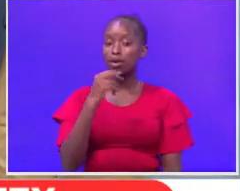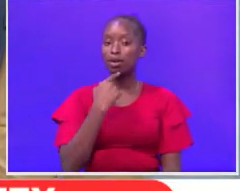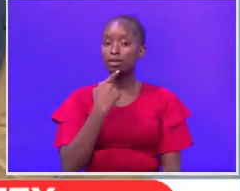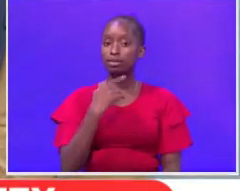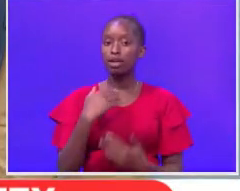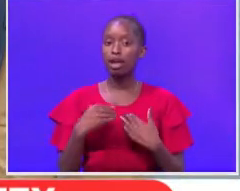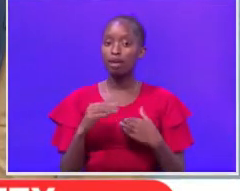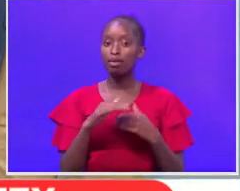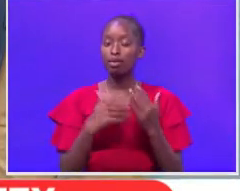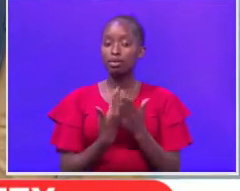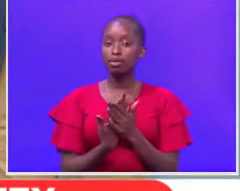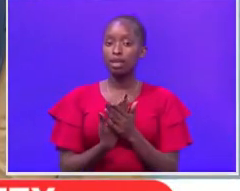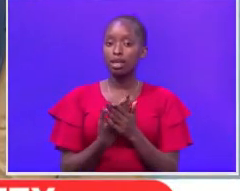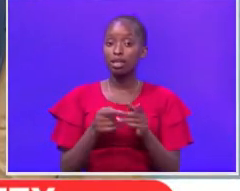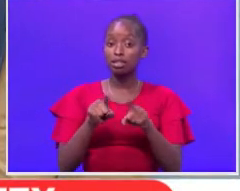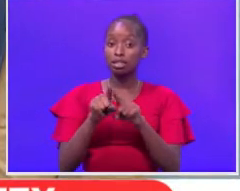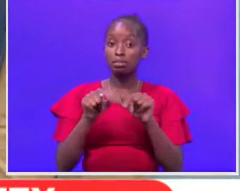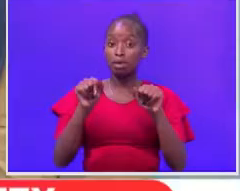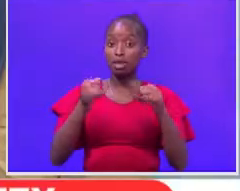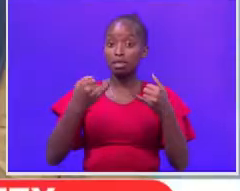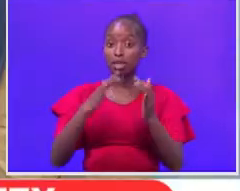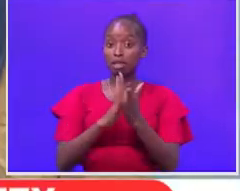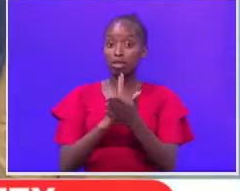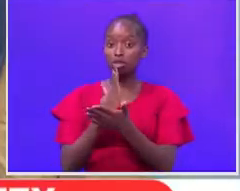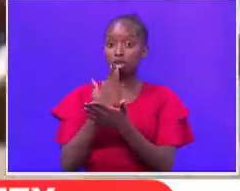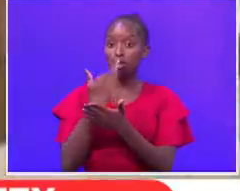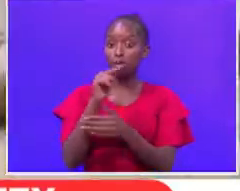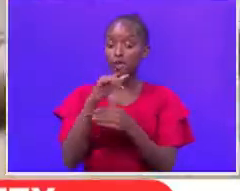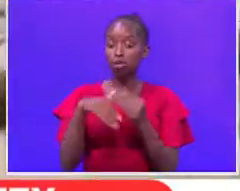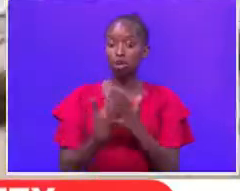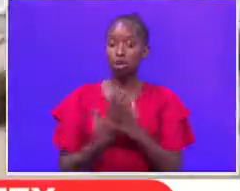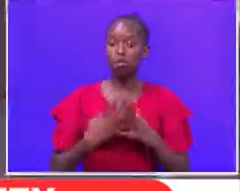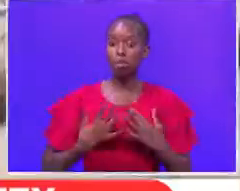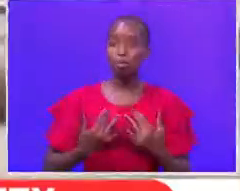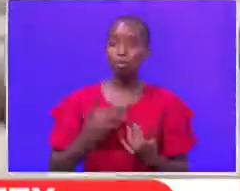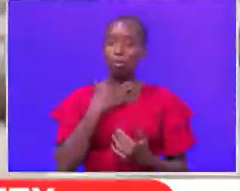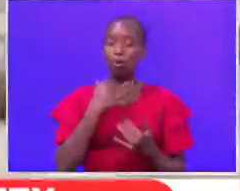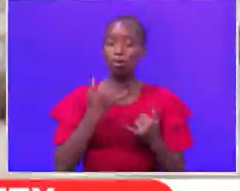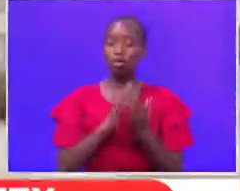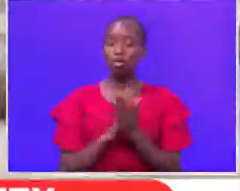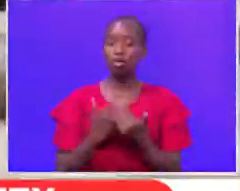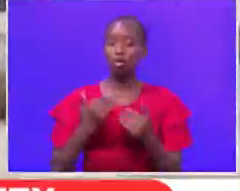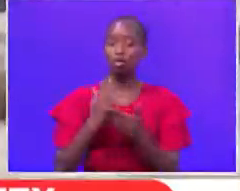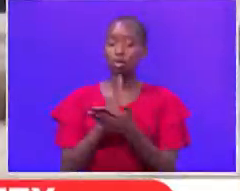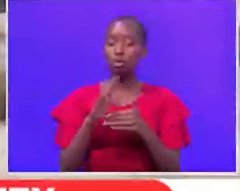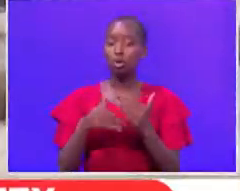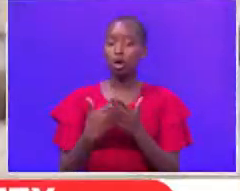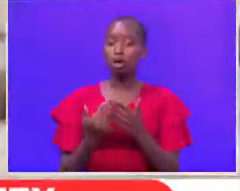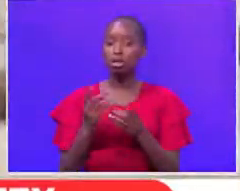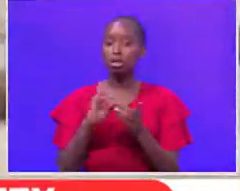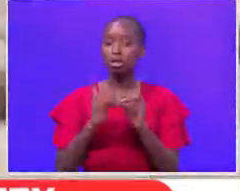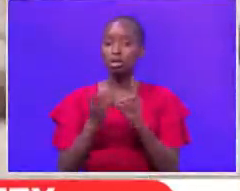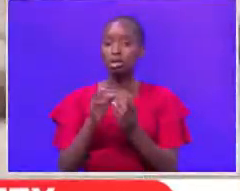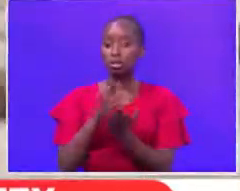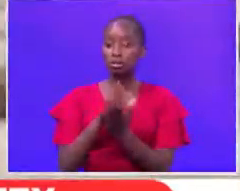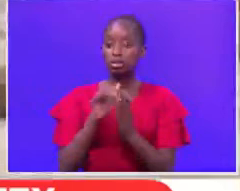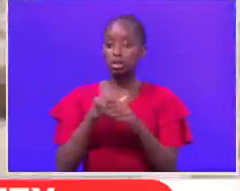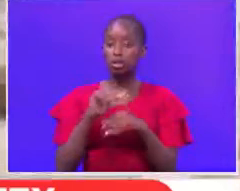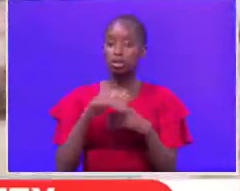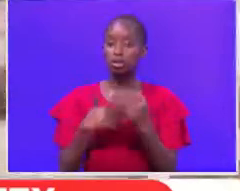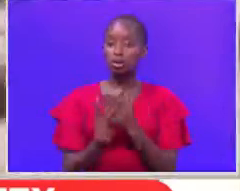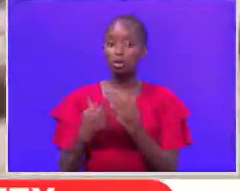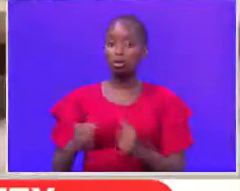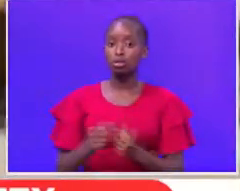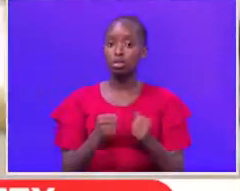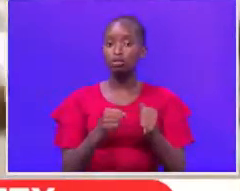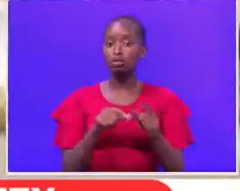will also hinder diplomatic relations, since doctors serve foreigners living locally who will protest their data being put on the said system. The William Ruto government